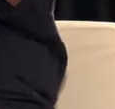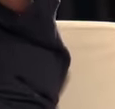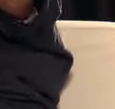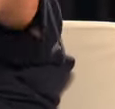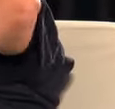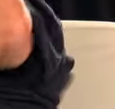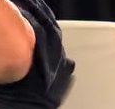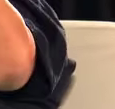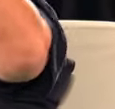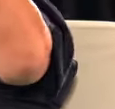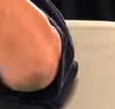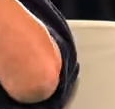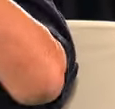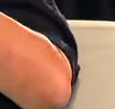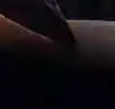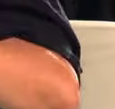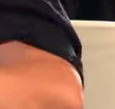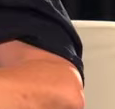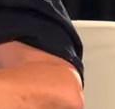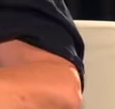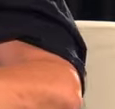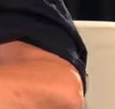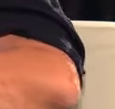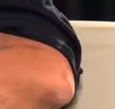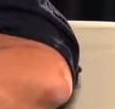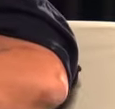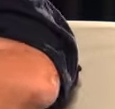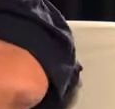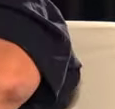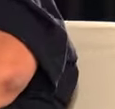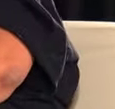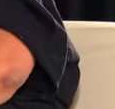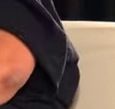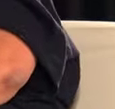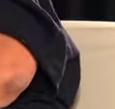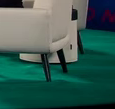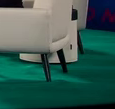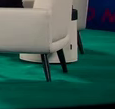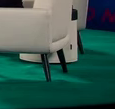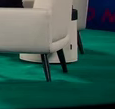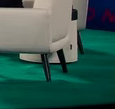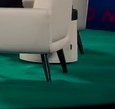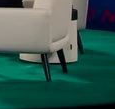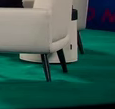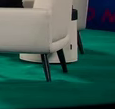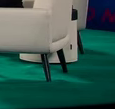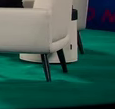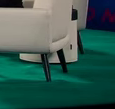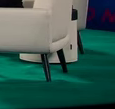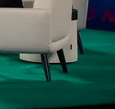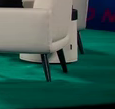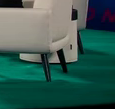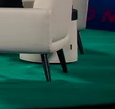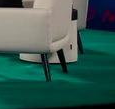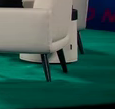feminist lesbians, and we have had each other's backs for the last 10 years. All right, solidarity, solidarity, and solidarity. Now